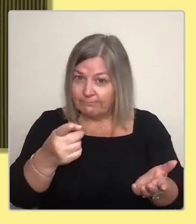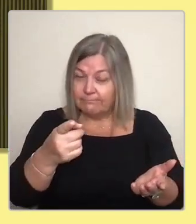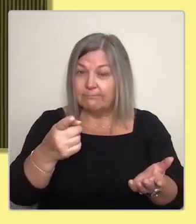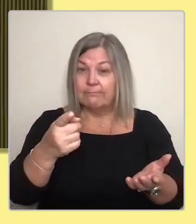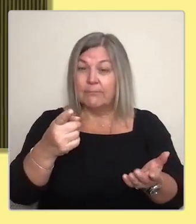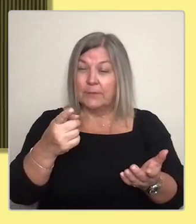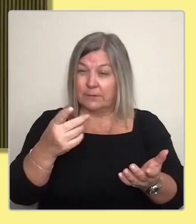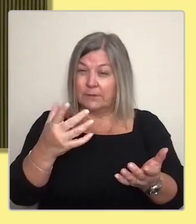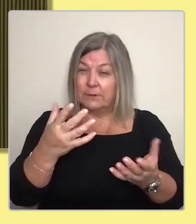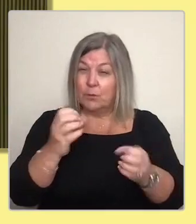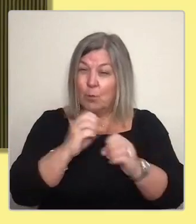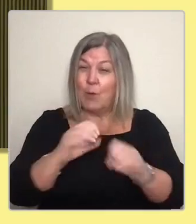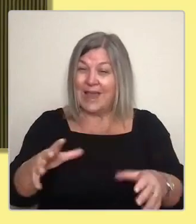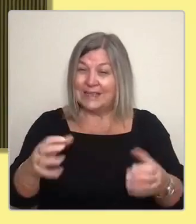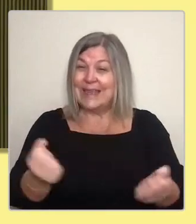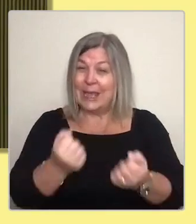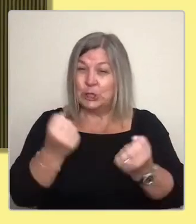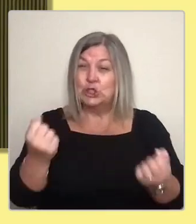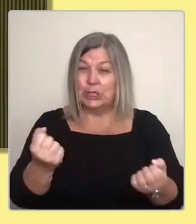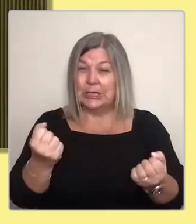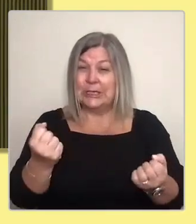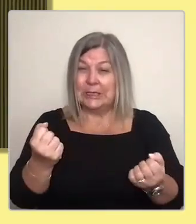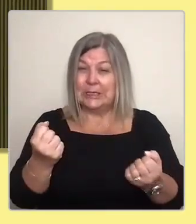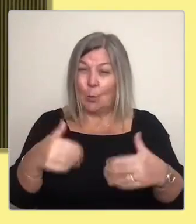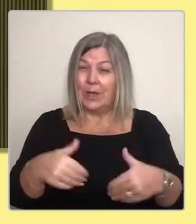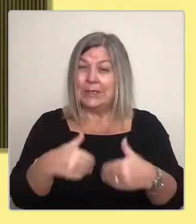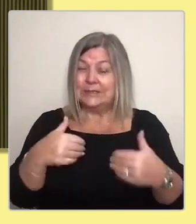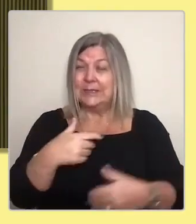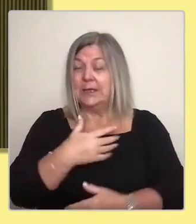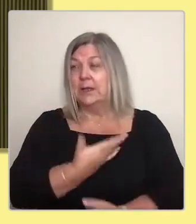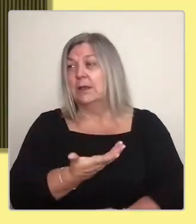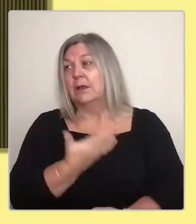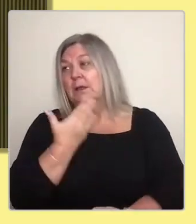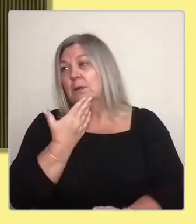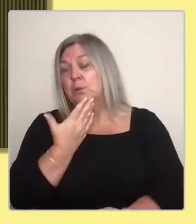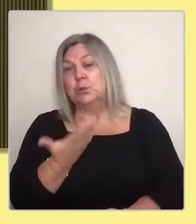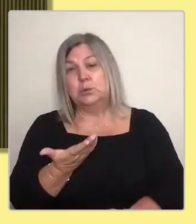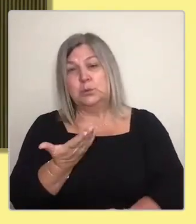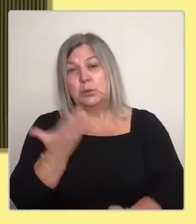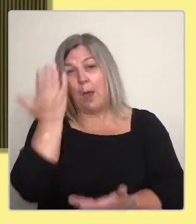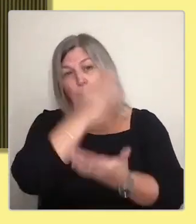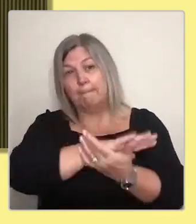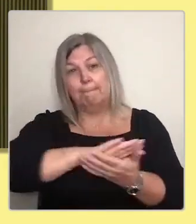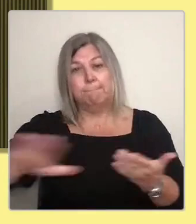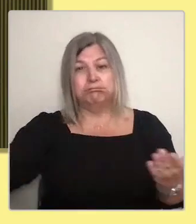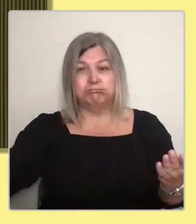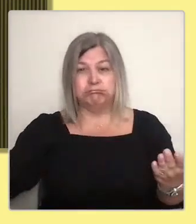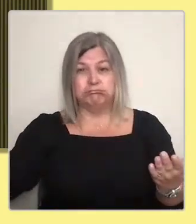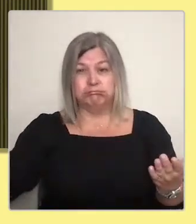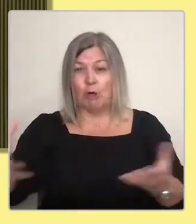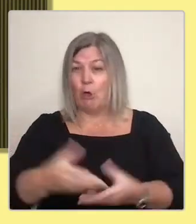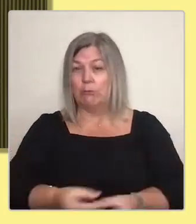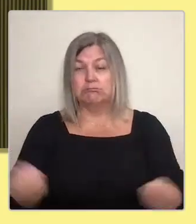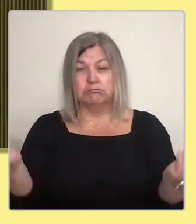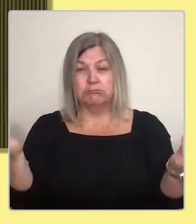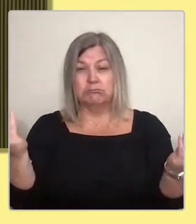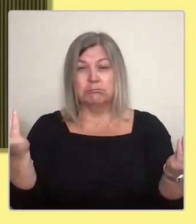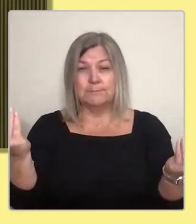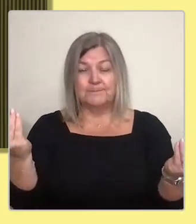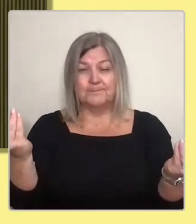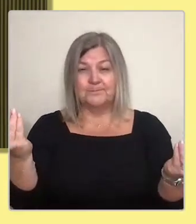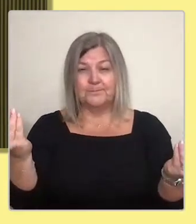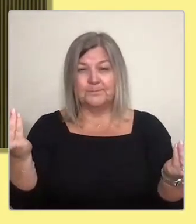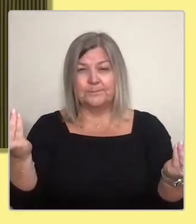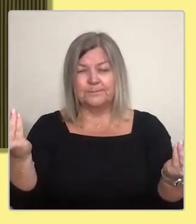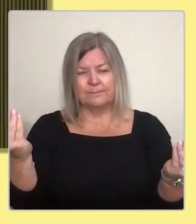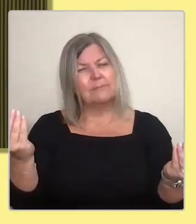of energy. And eventually, you're going to be swept away by the tide that comes along. So I think we need to change the direction that we're